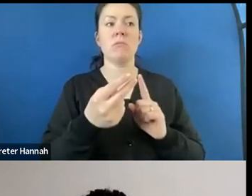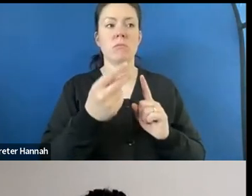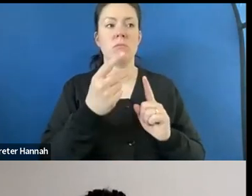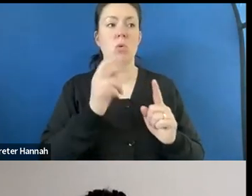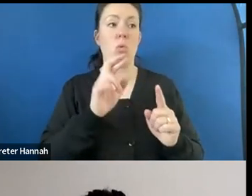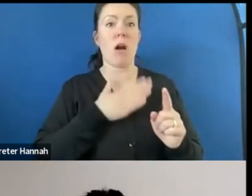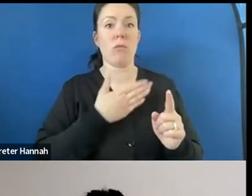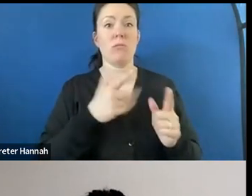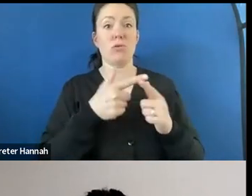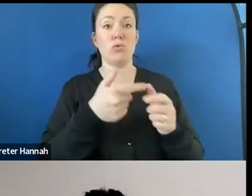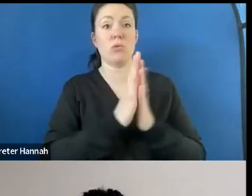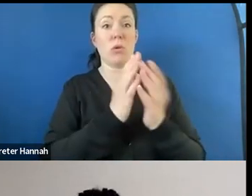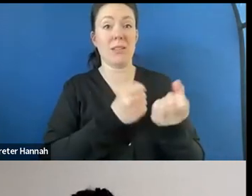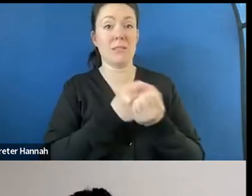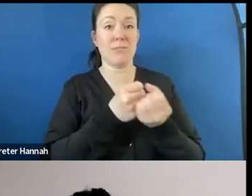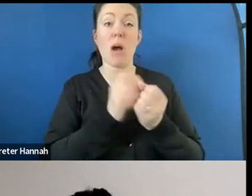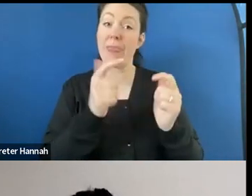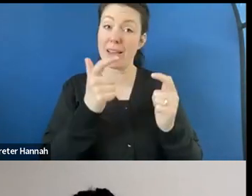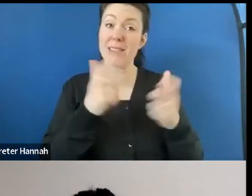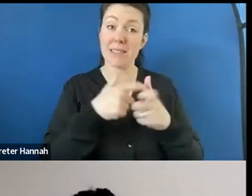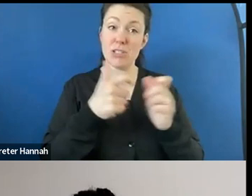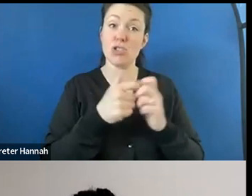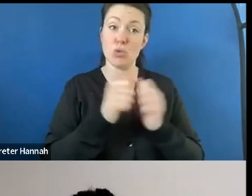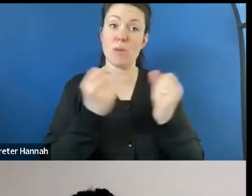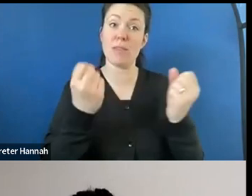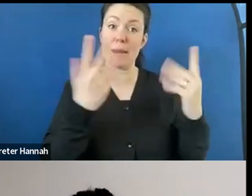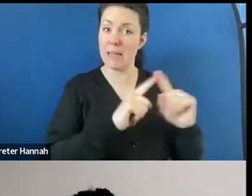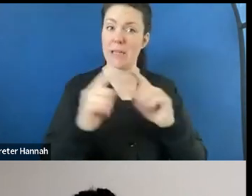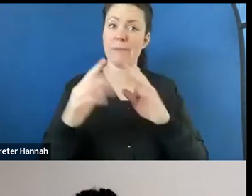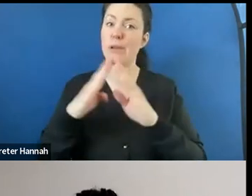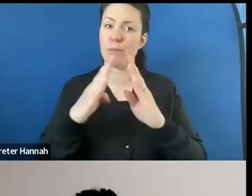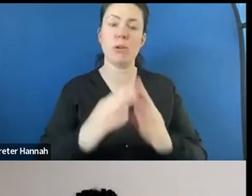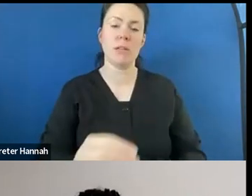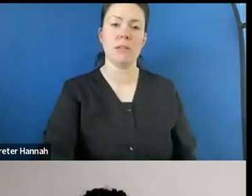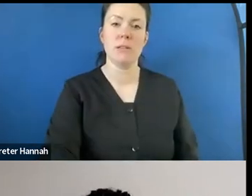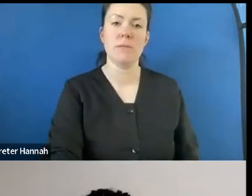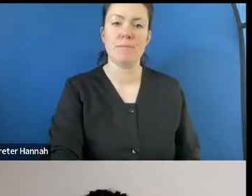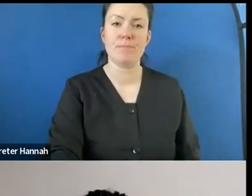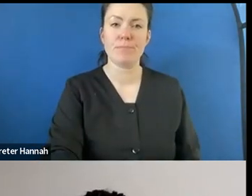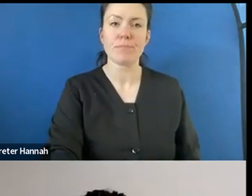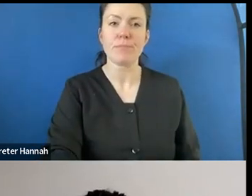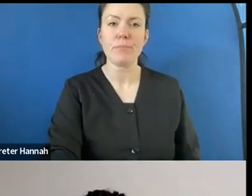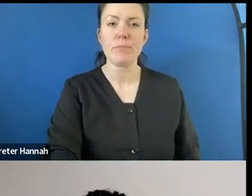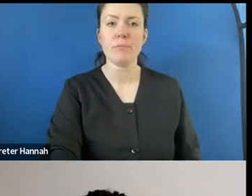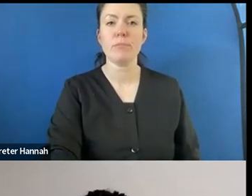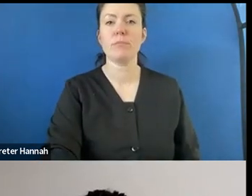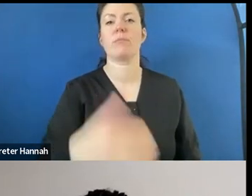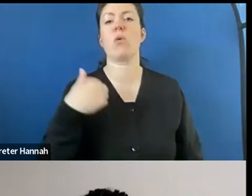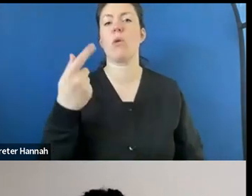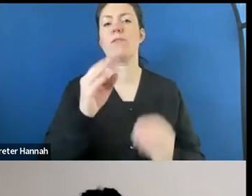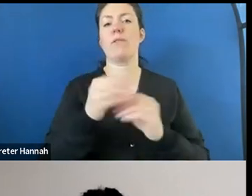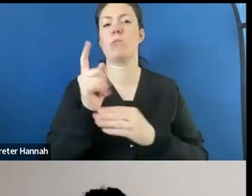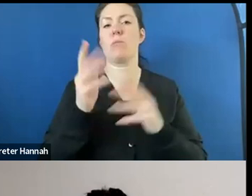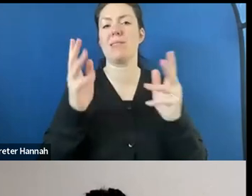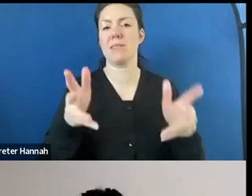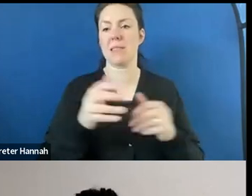communities as well. So We have just a couple more minutes, but if anybody has anything else to